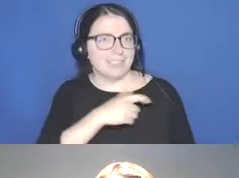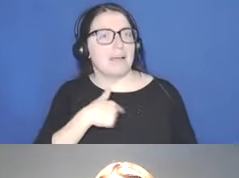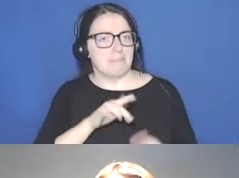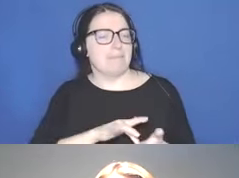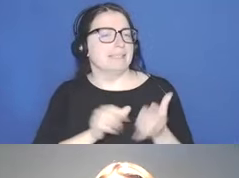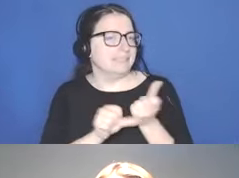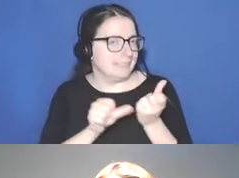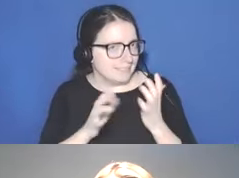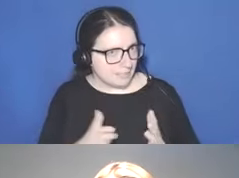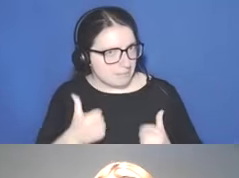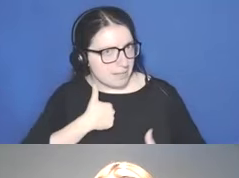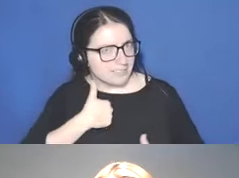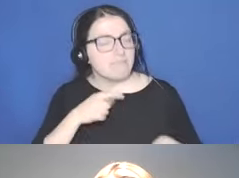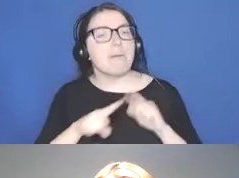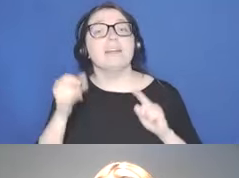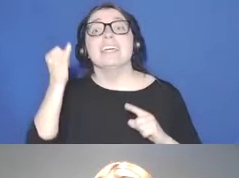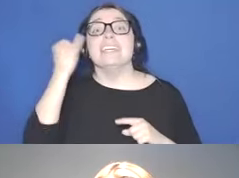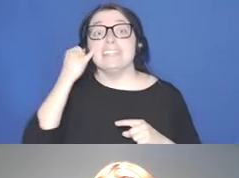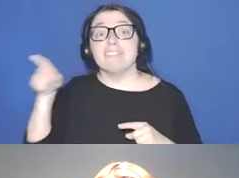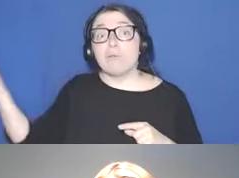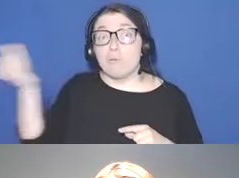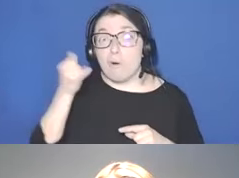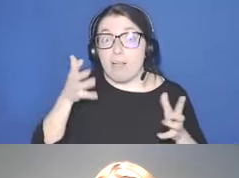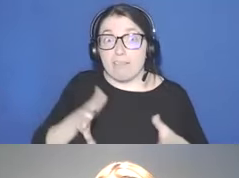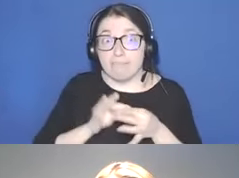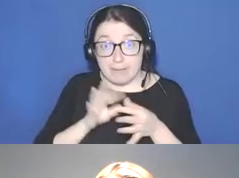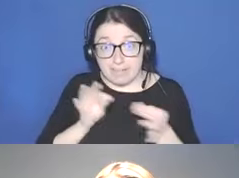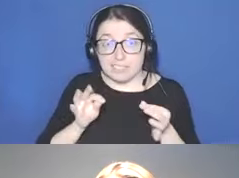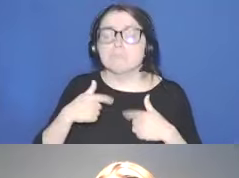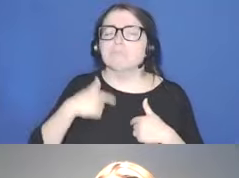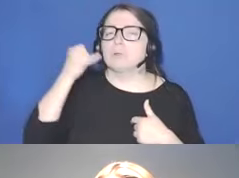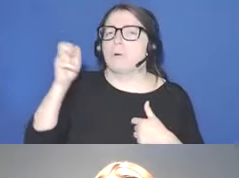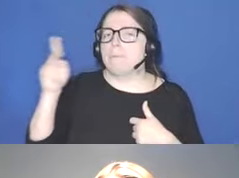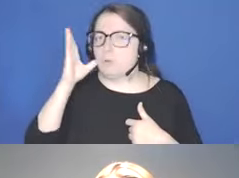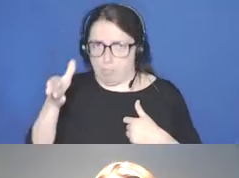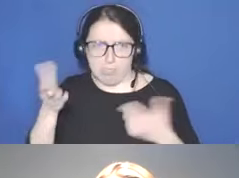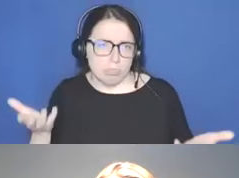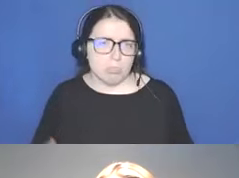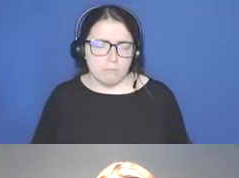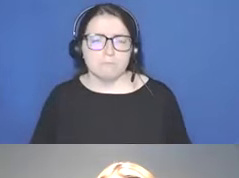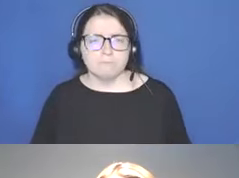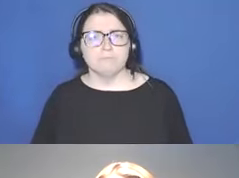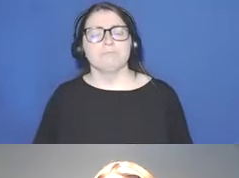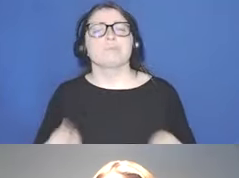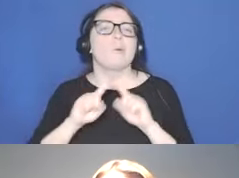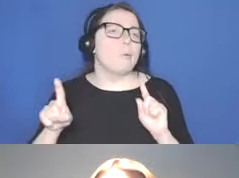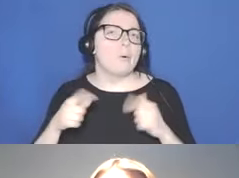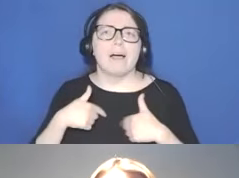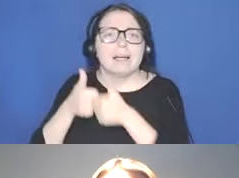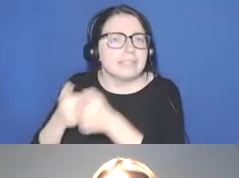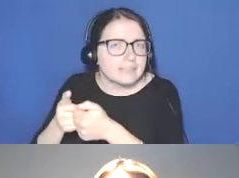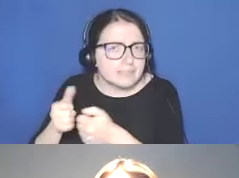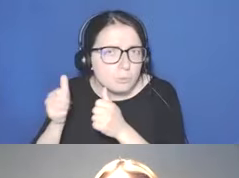assistant, but they know that if they leave a voicemail or if they call me, I will return their telephone calls, or I'll send them a text message